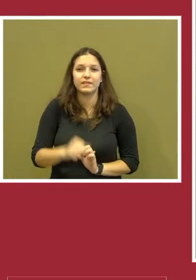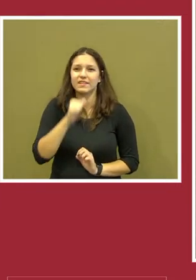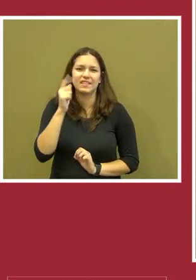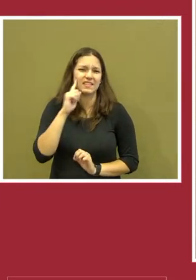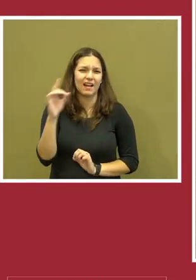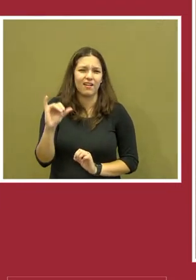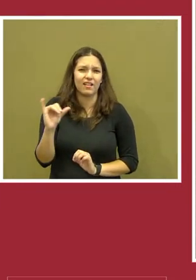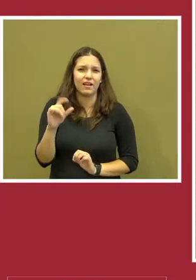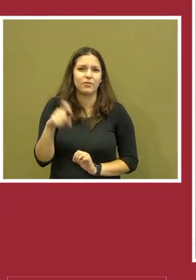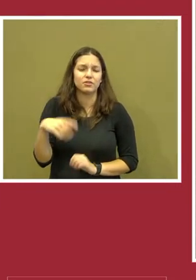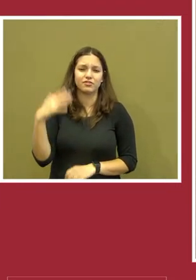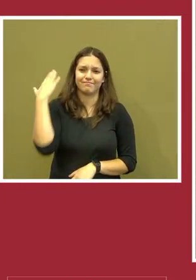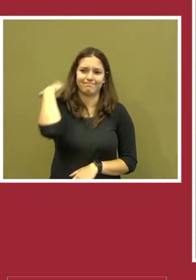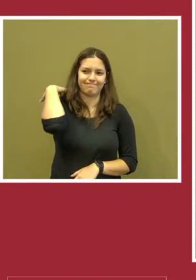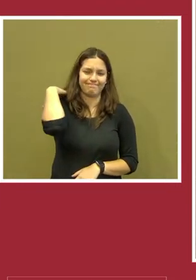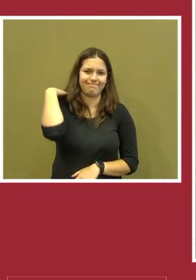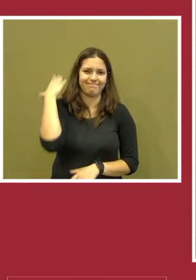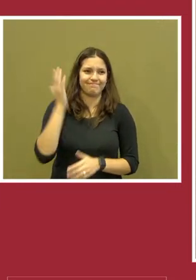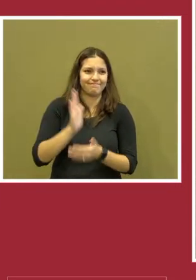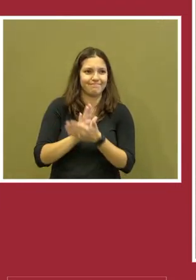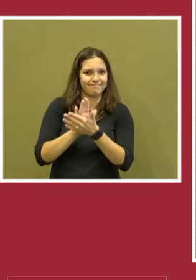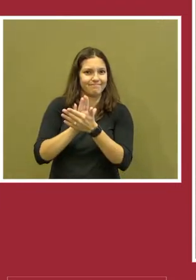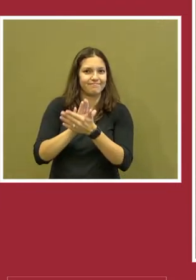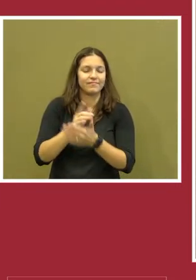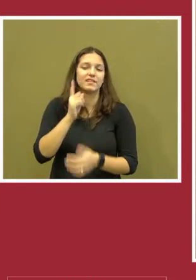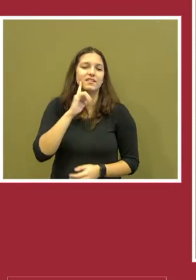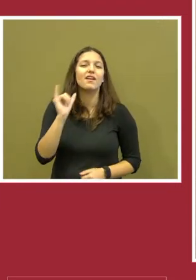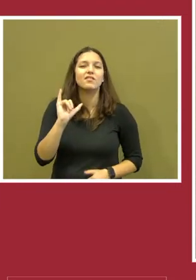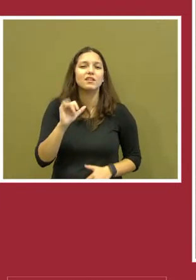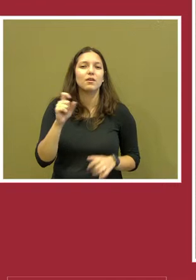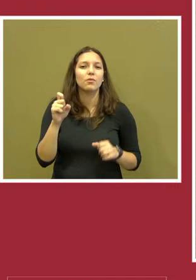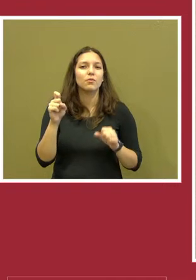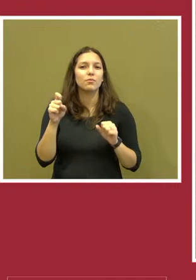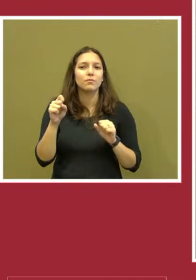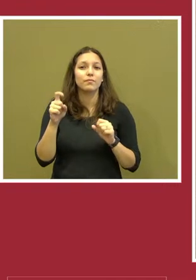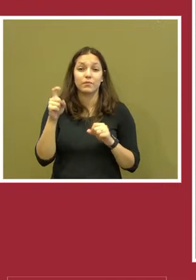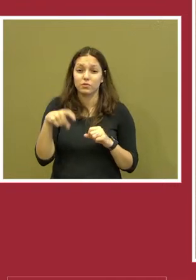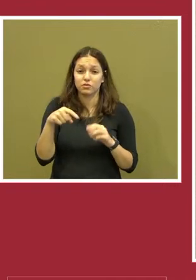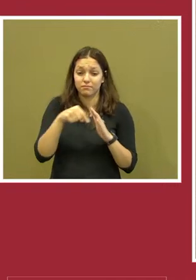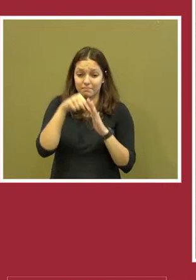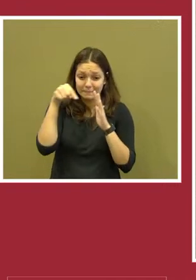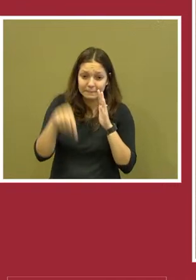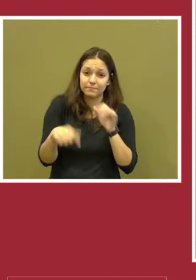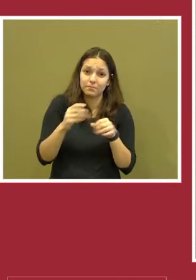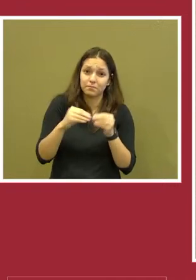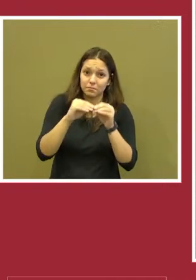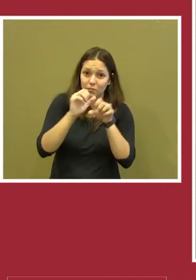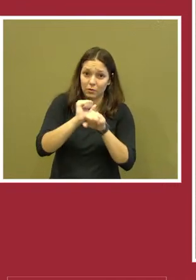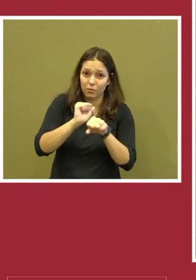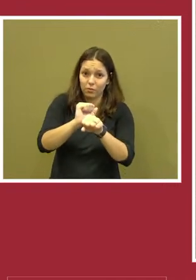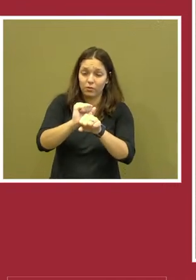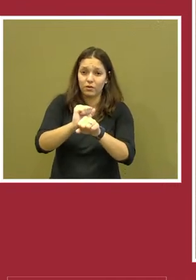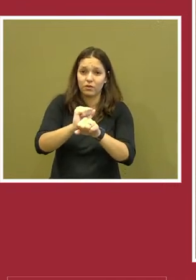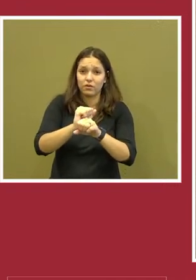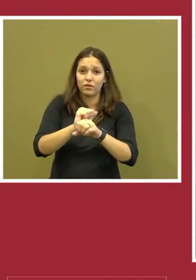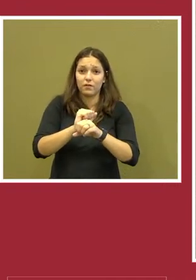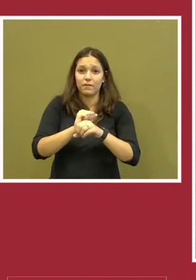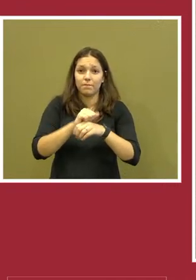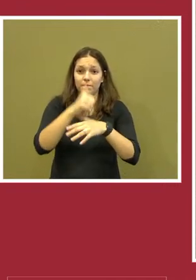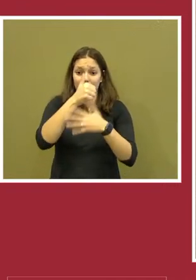we should be patting ourselves on the back. To me, that sounds like we should be digging in and doing more work. We rank